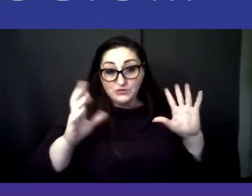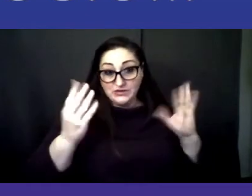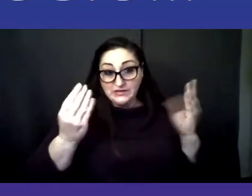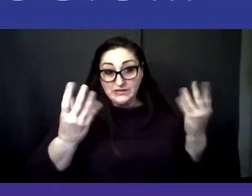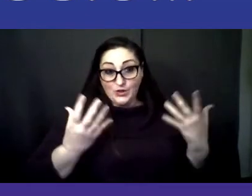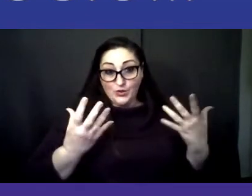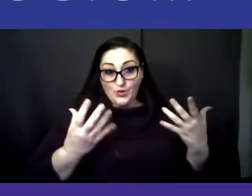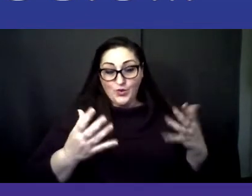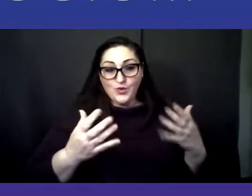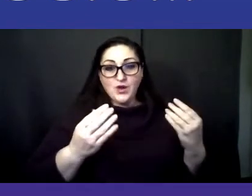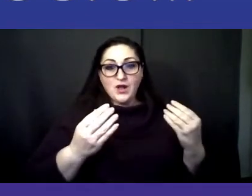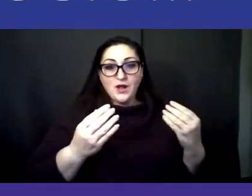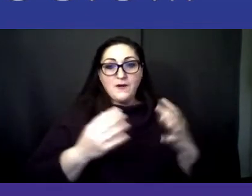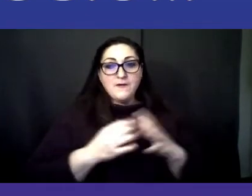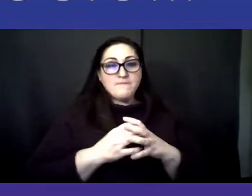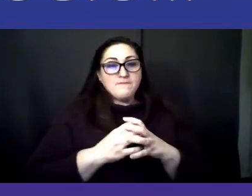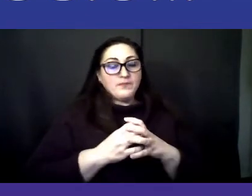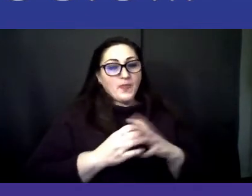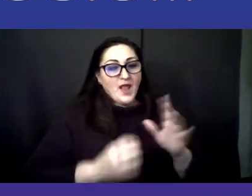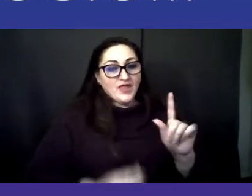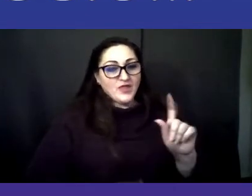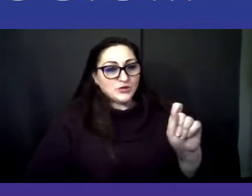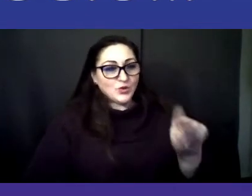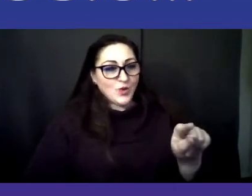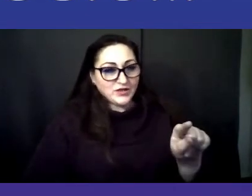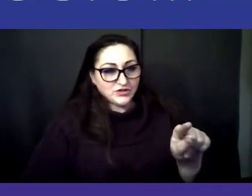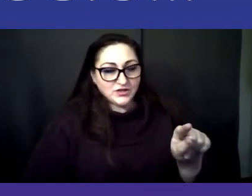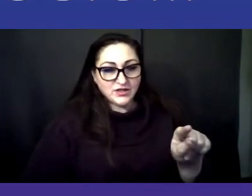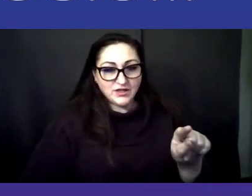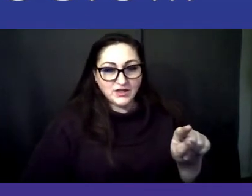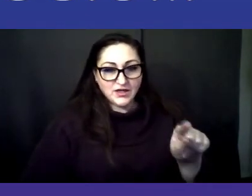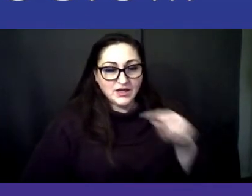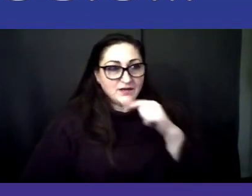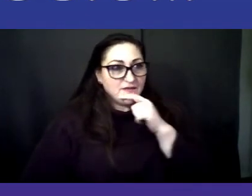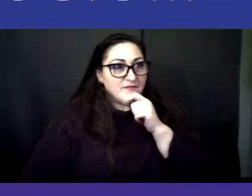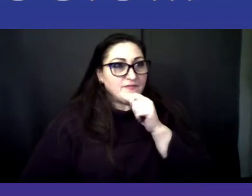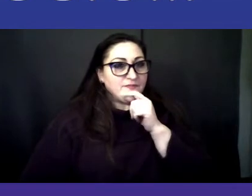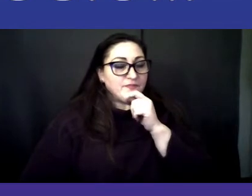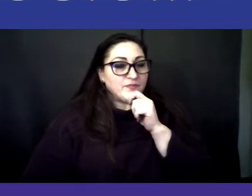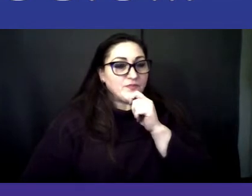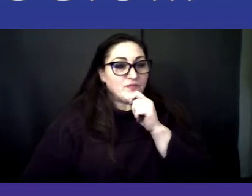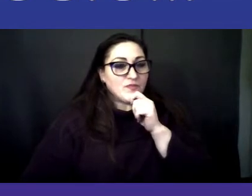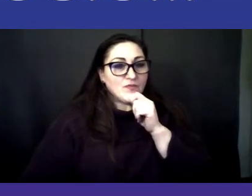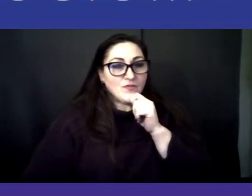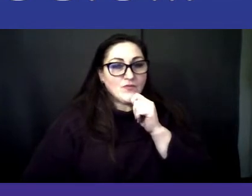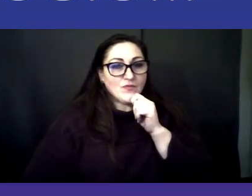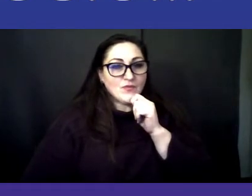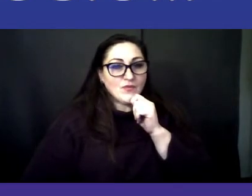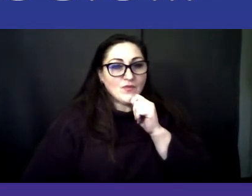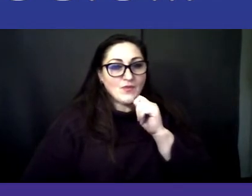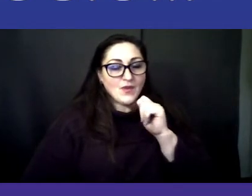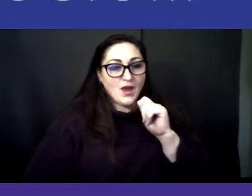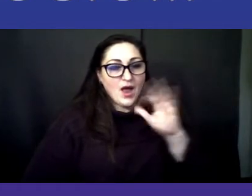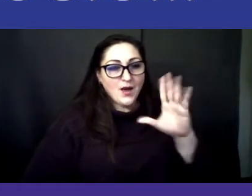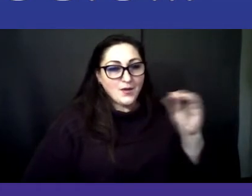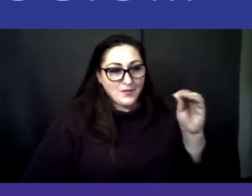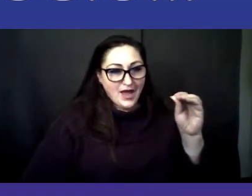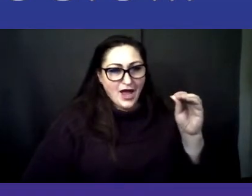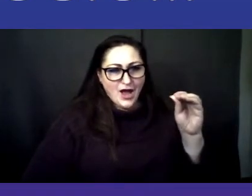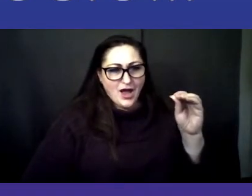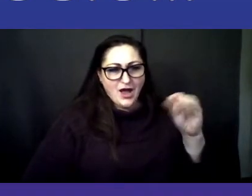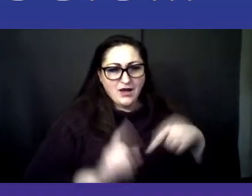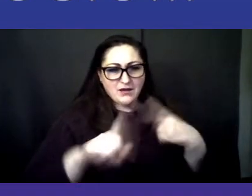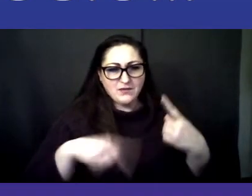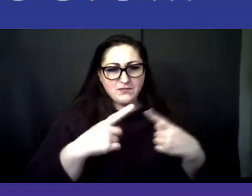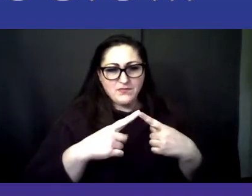this question that literally said something about absences and invisibilities, ellipses. And I knew that when we